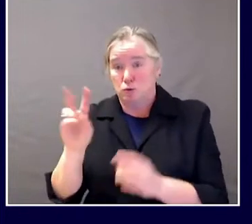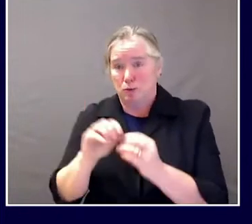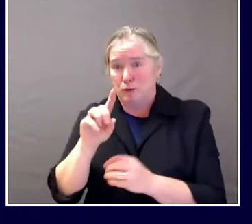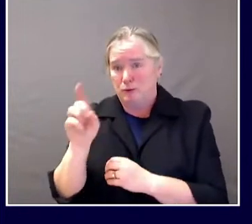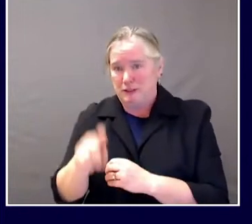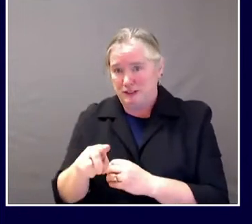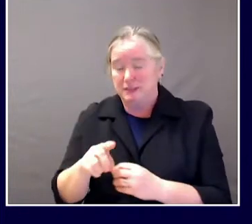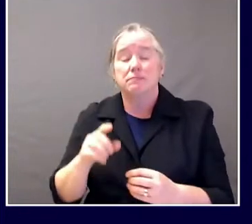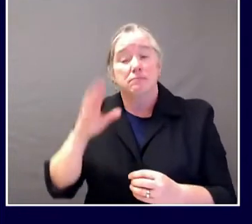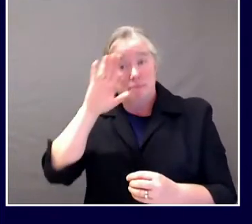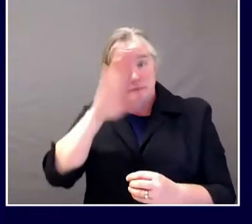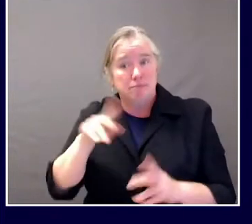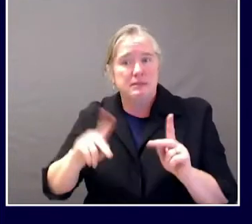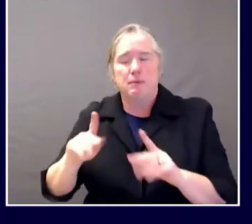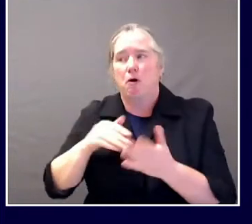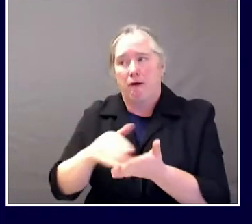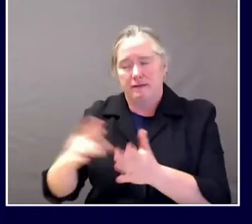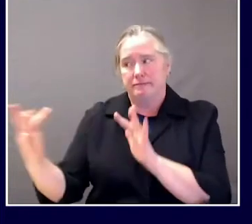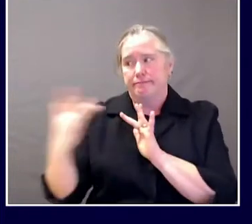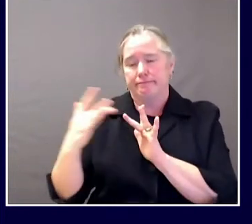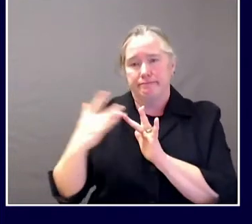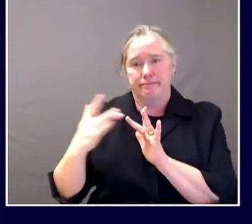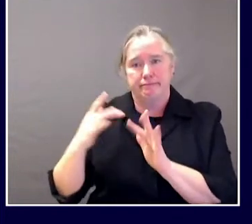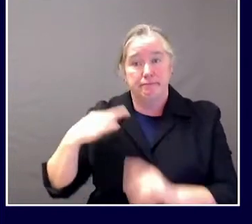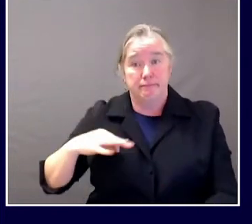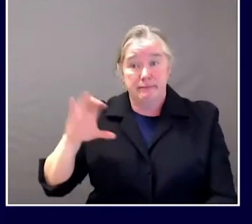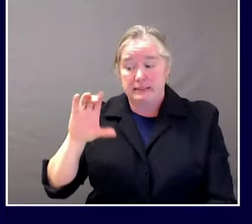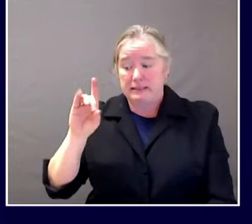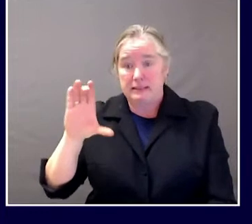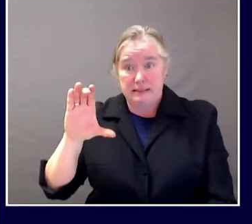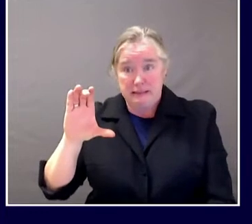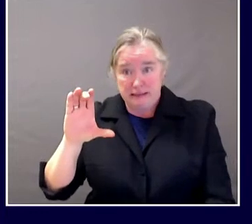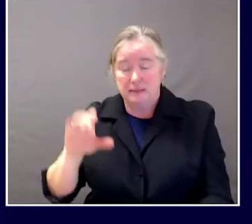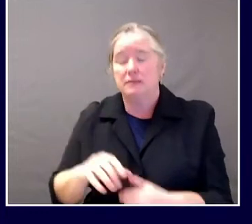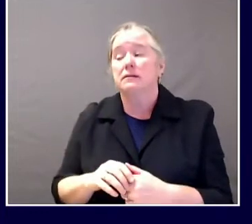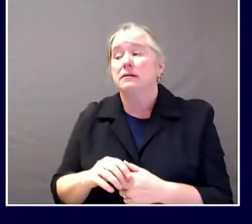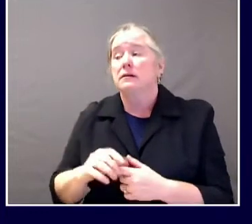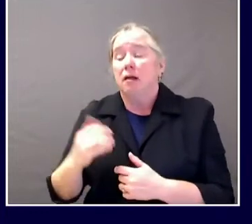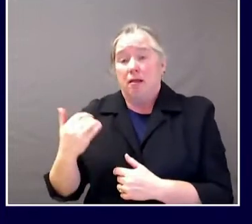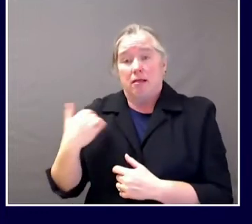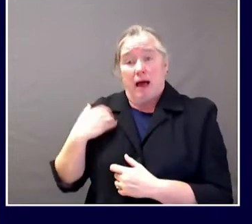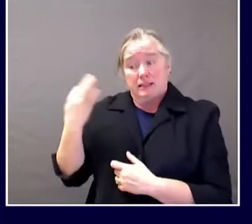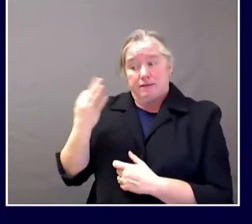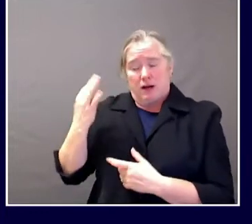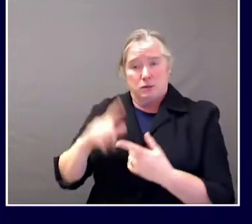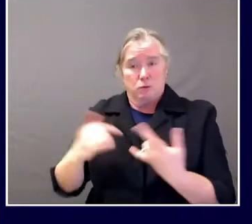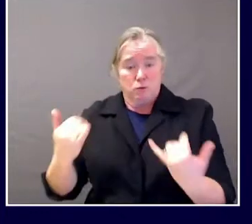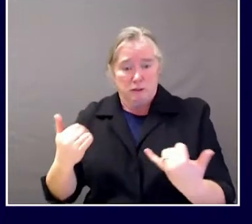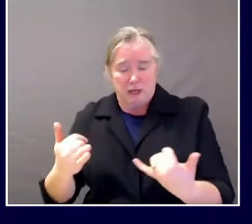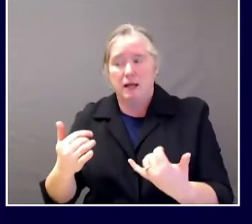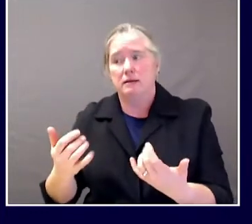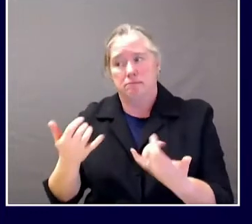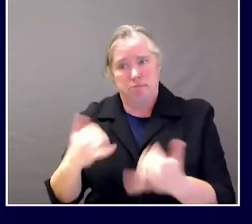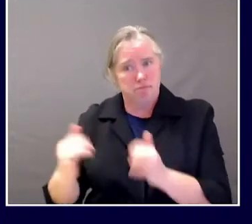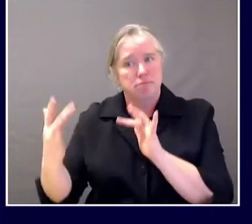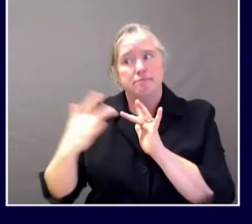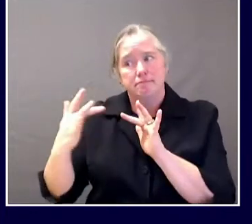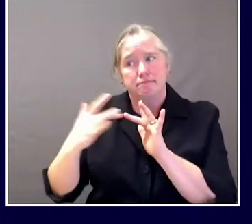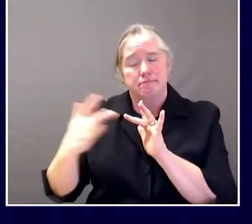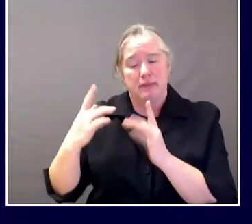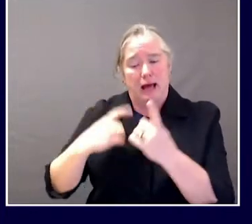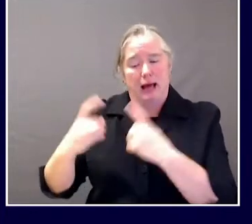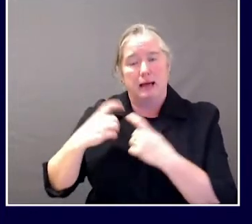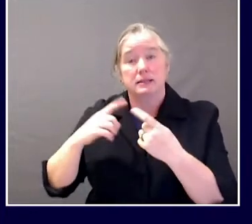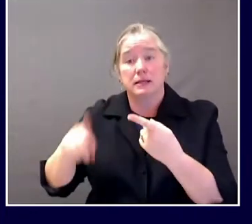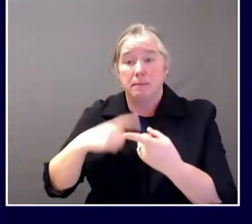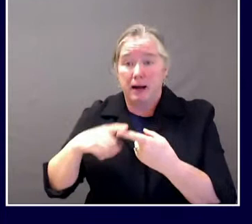questions that have come into us just since we spoke on Friday about where we are and for more information on